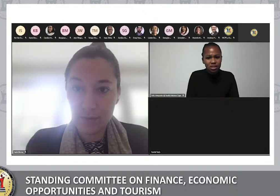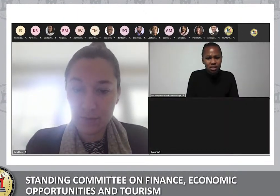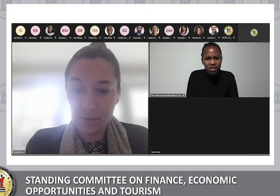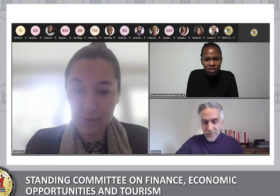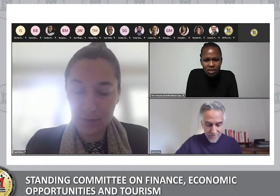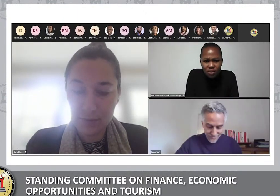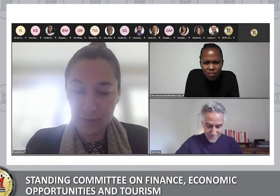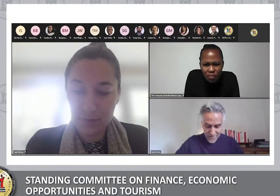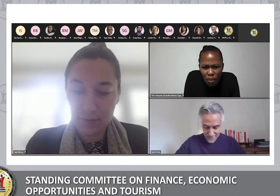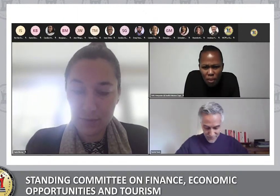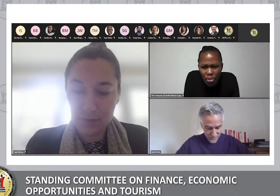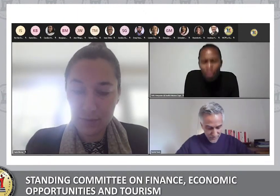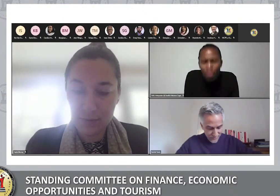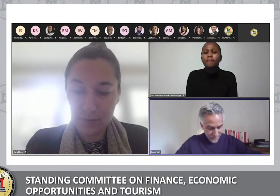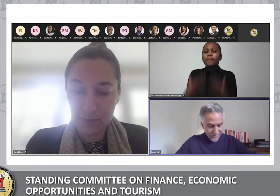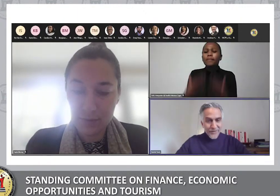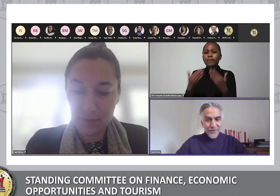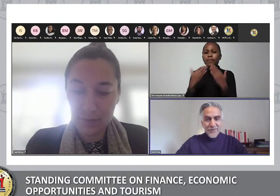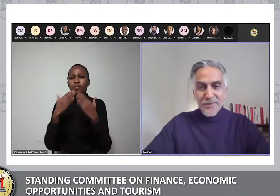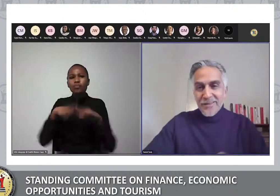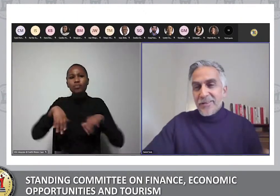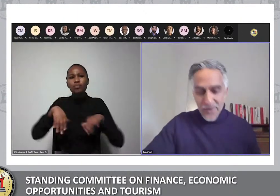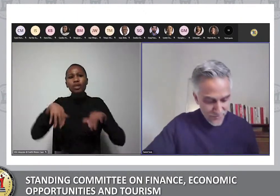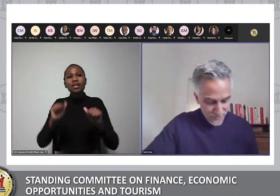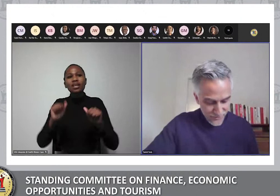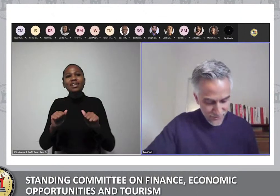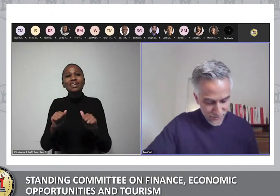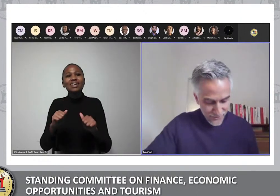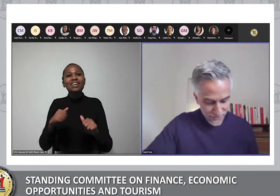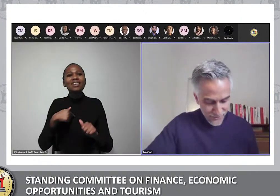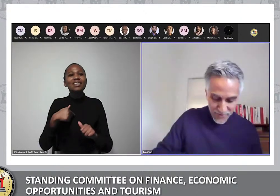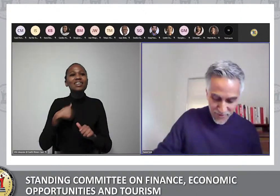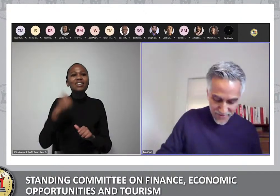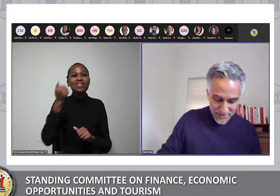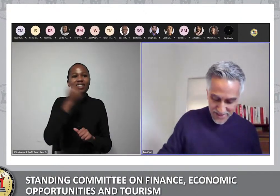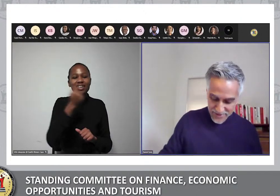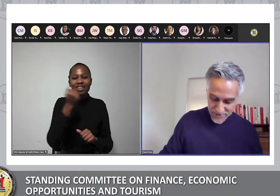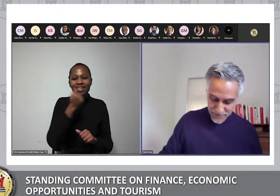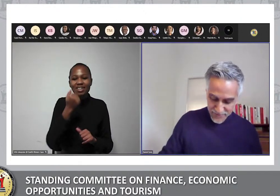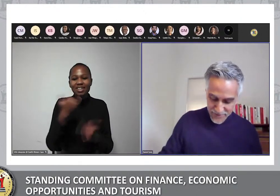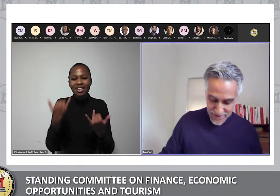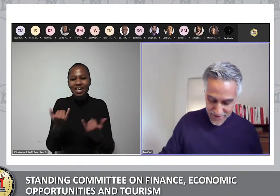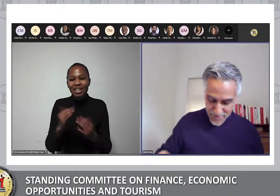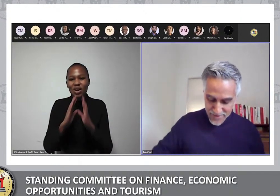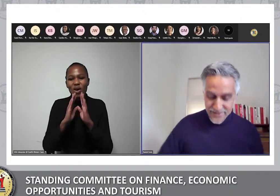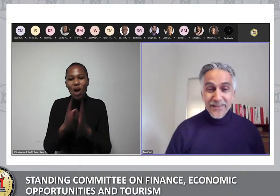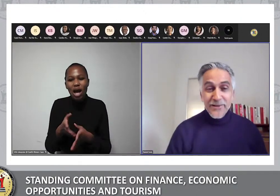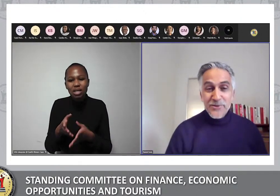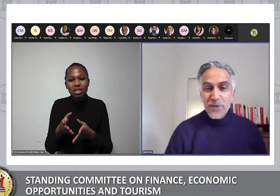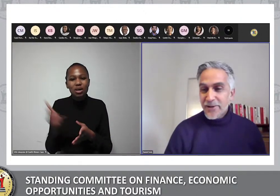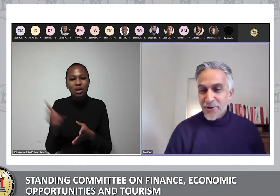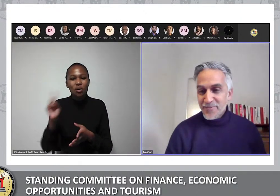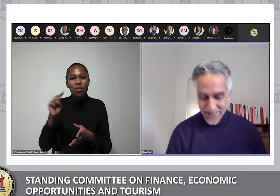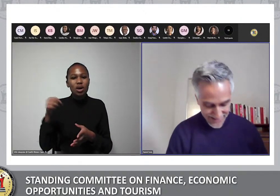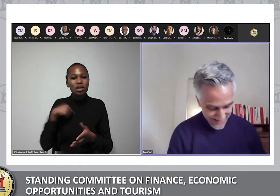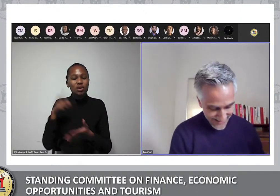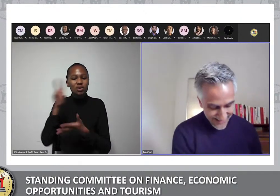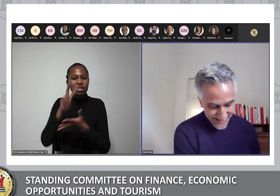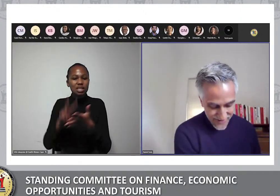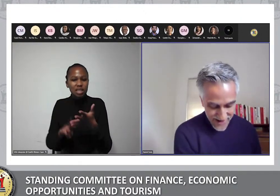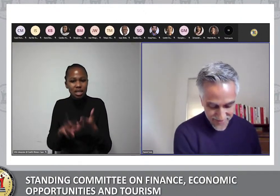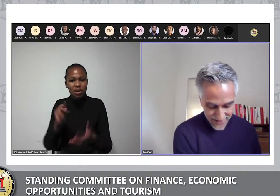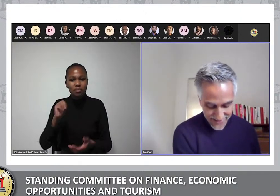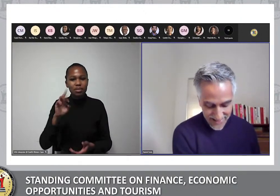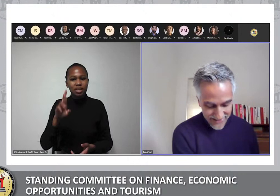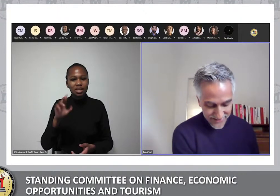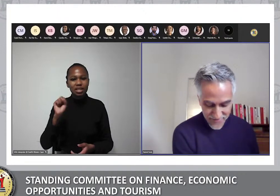And thank you, Chairperson. So, Karen, you'll answer the one which I was reading Member Seleko's mind on,